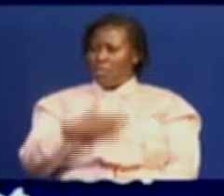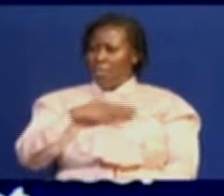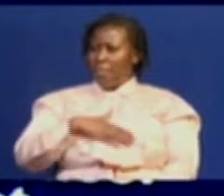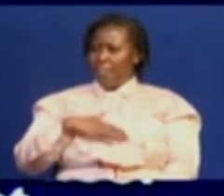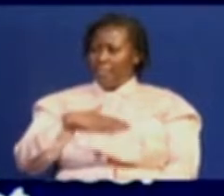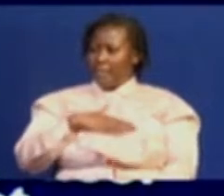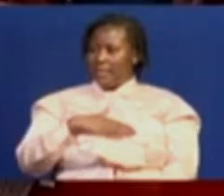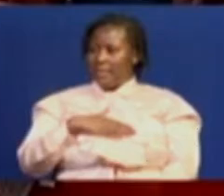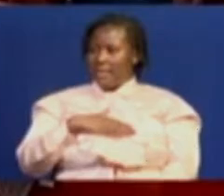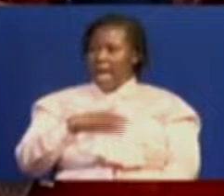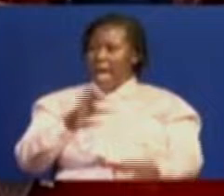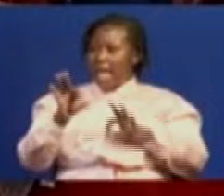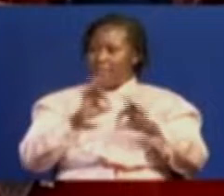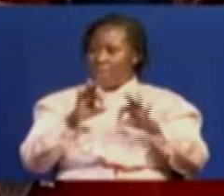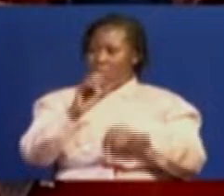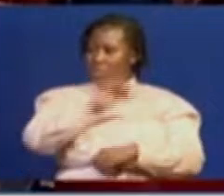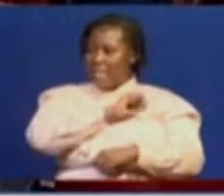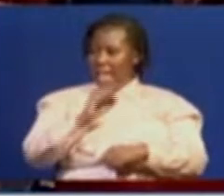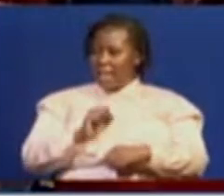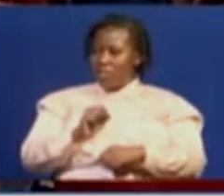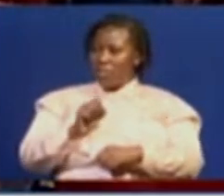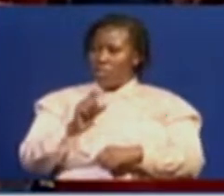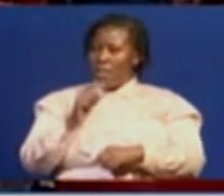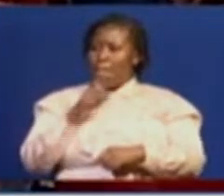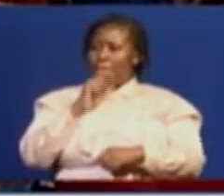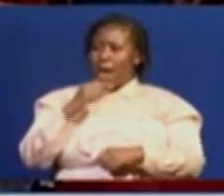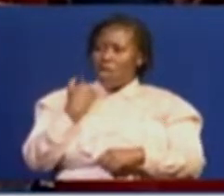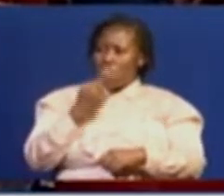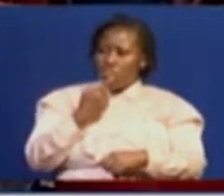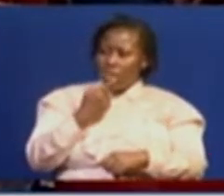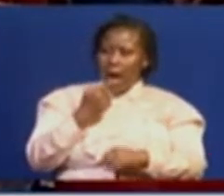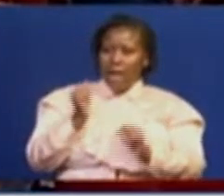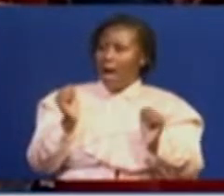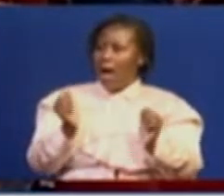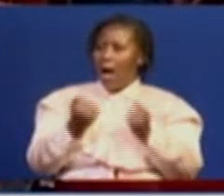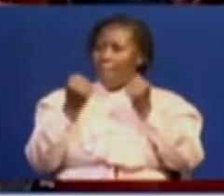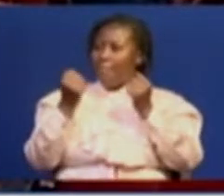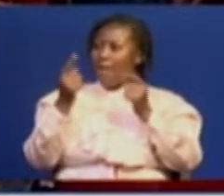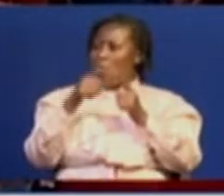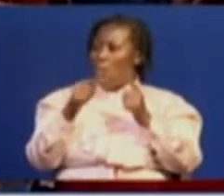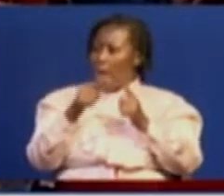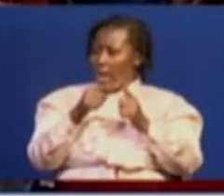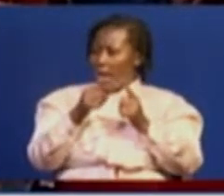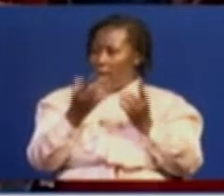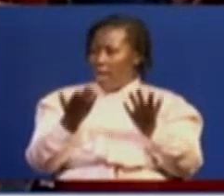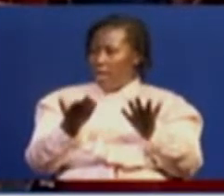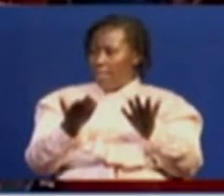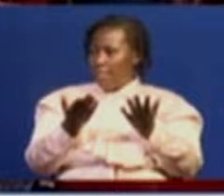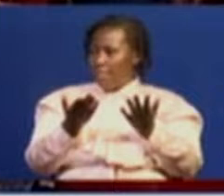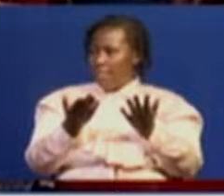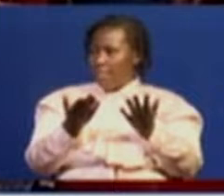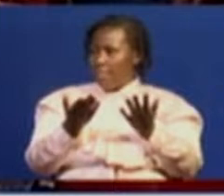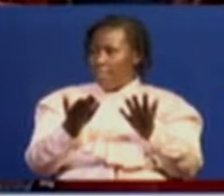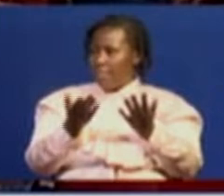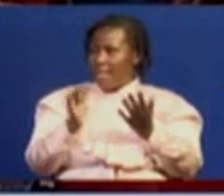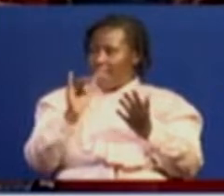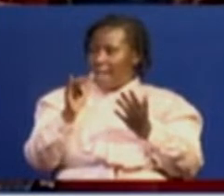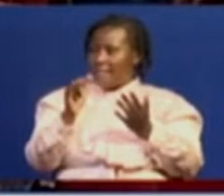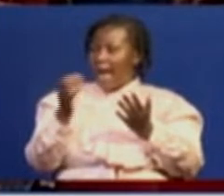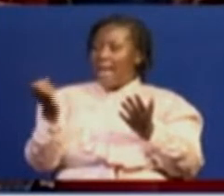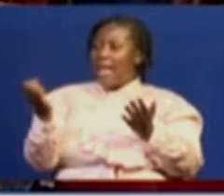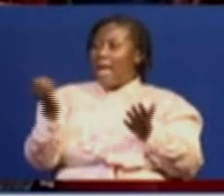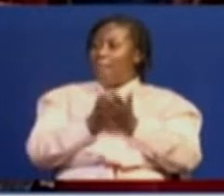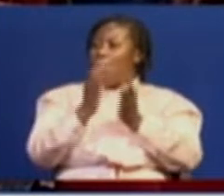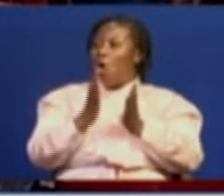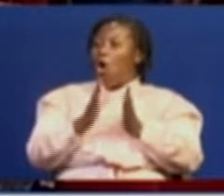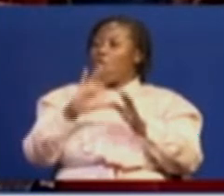Would you explain to the Senate who that is and what was happening and when it was happening? That is an